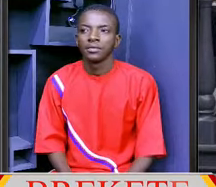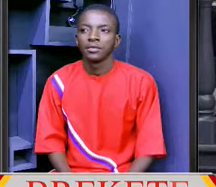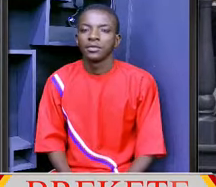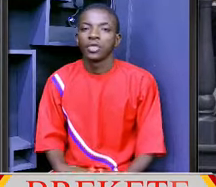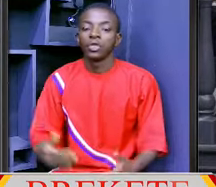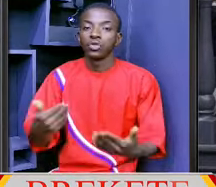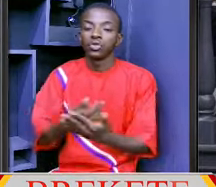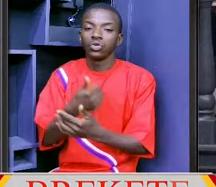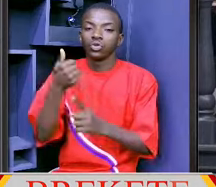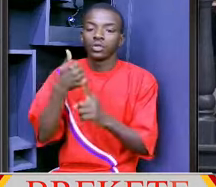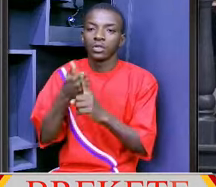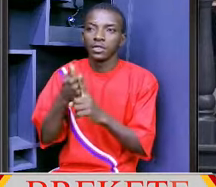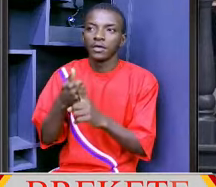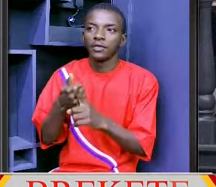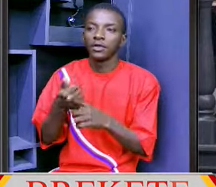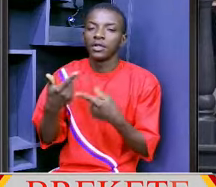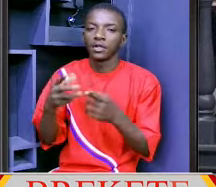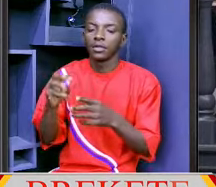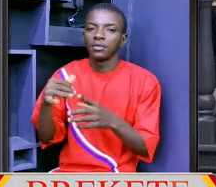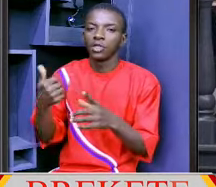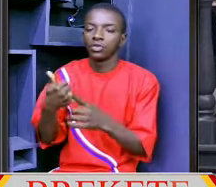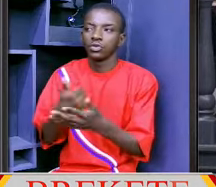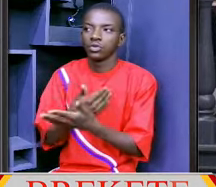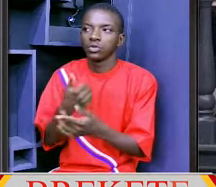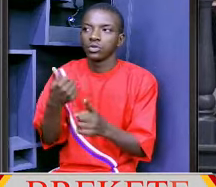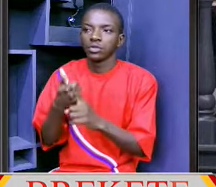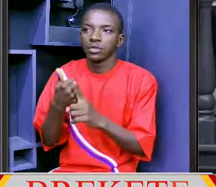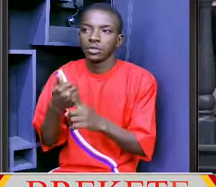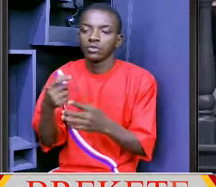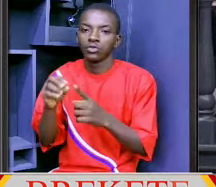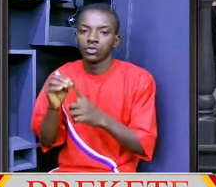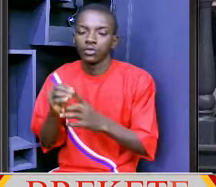introduce yourself and let them introduce themselves. Good morning,